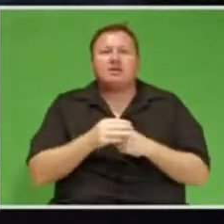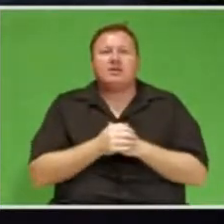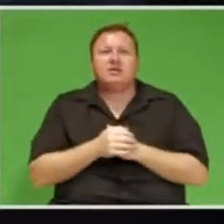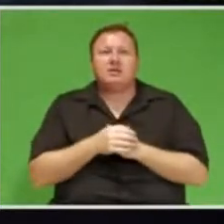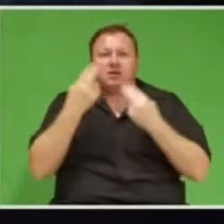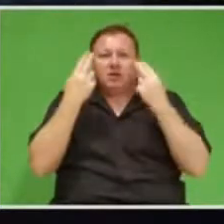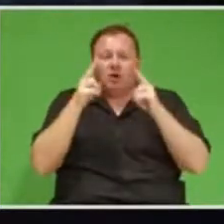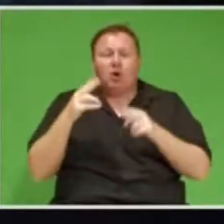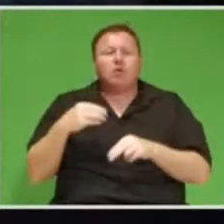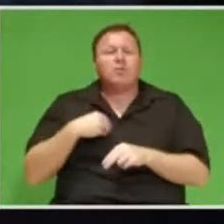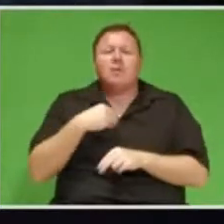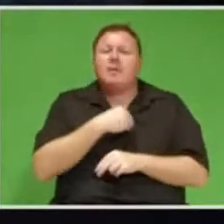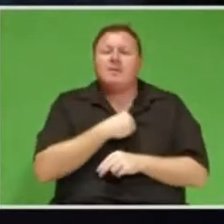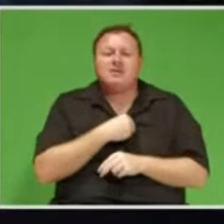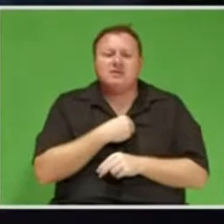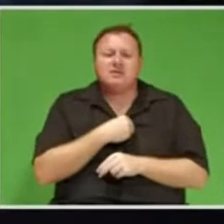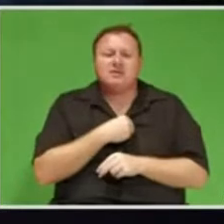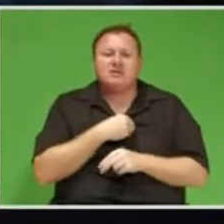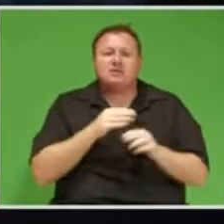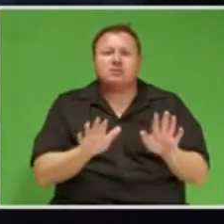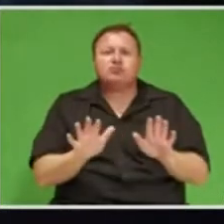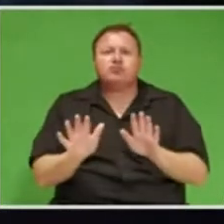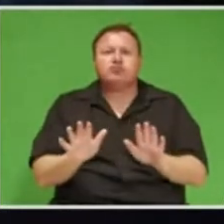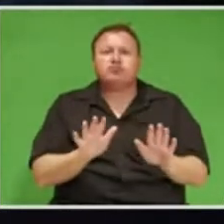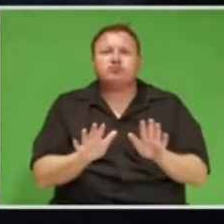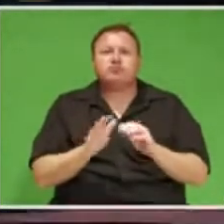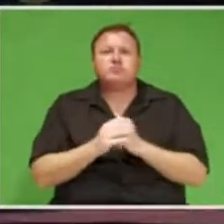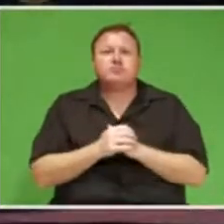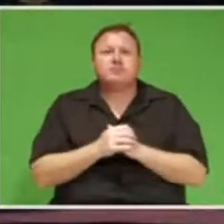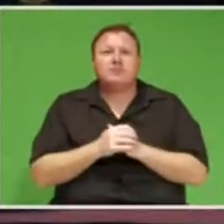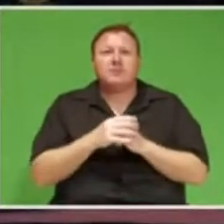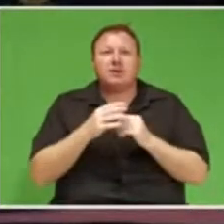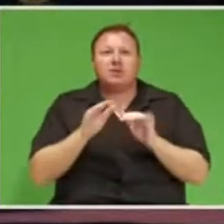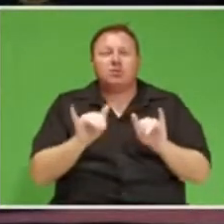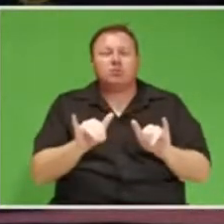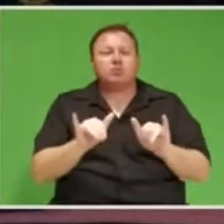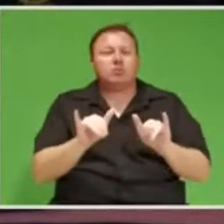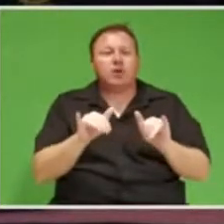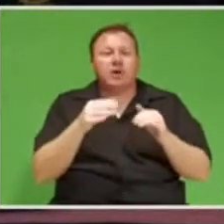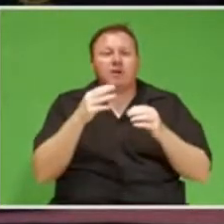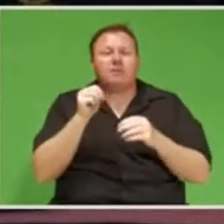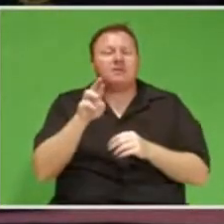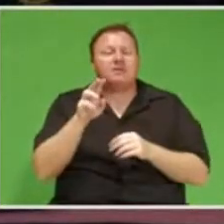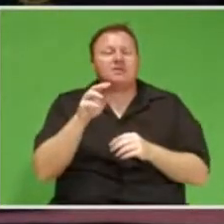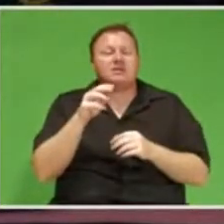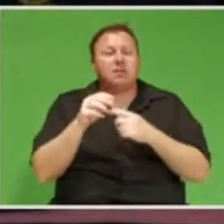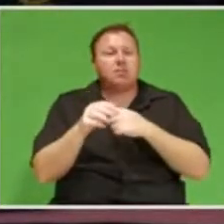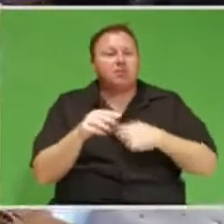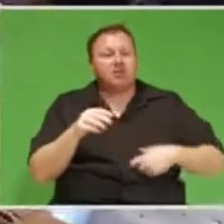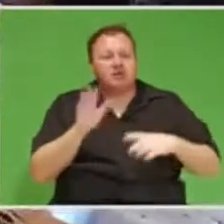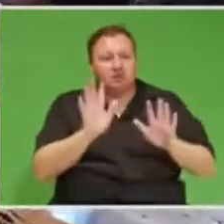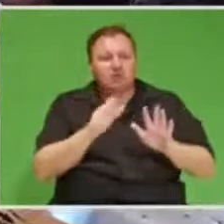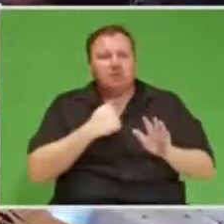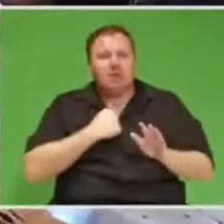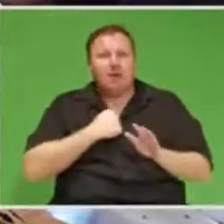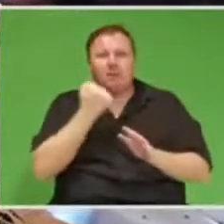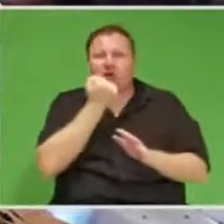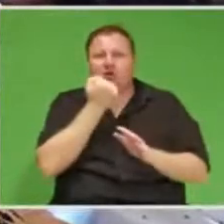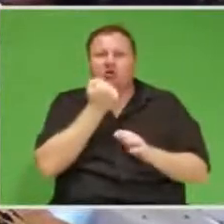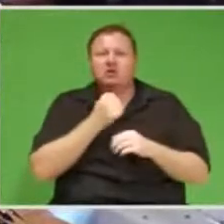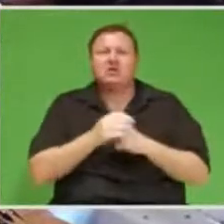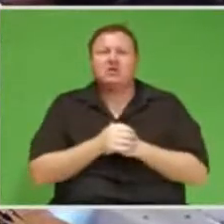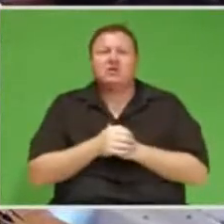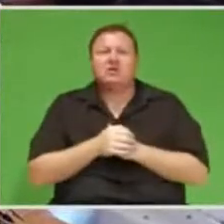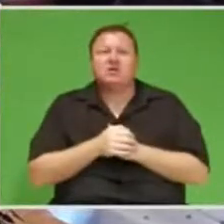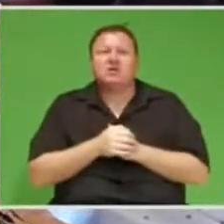Honorable members, hold on. Mr. President, my apologies. Honorable members,